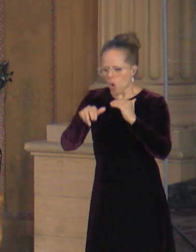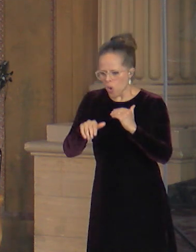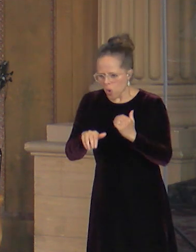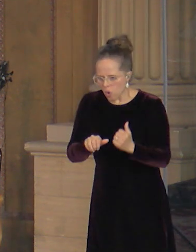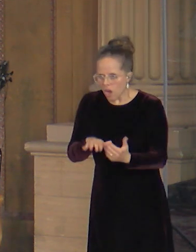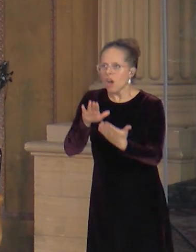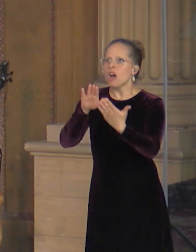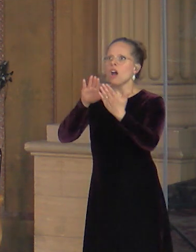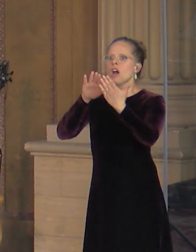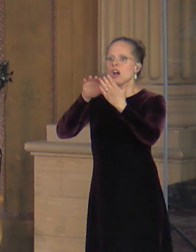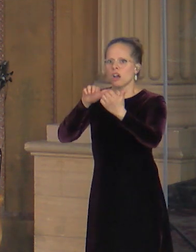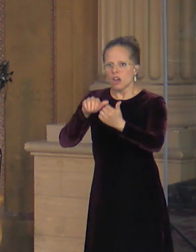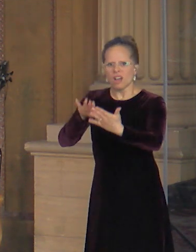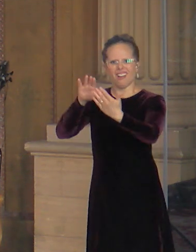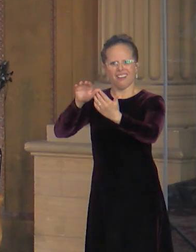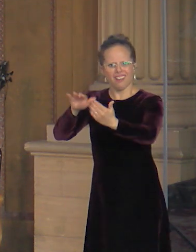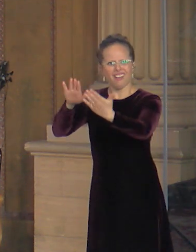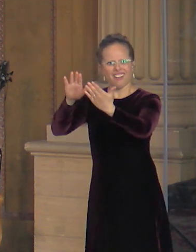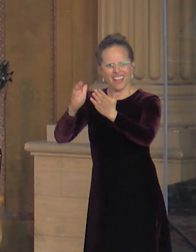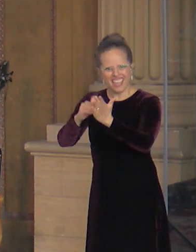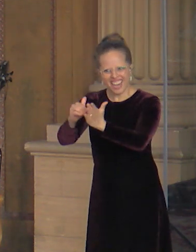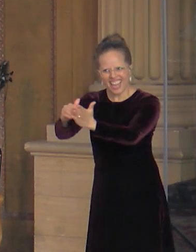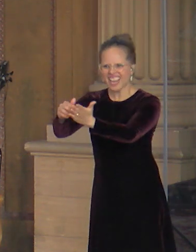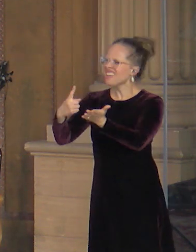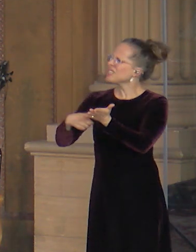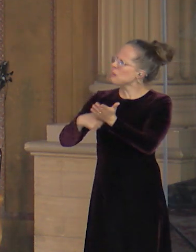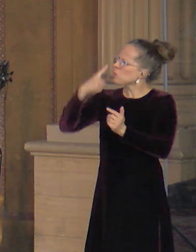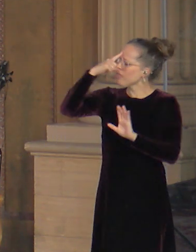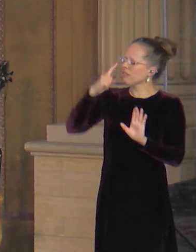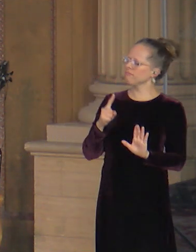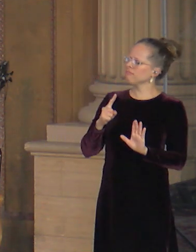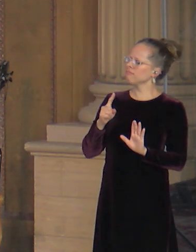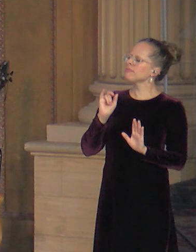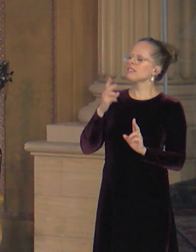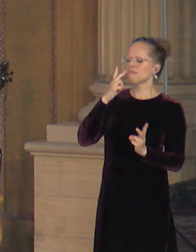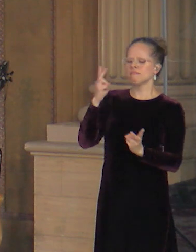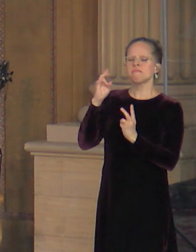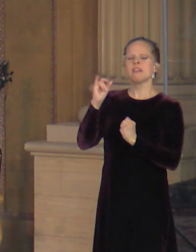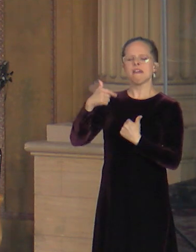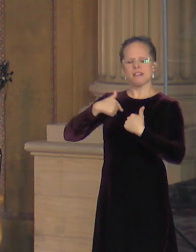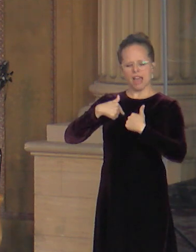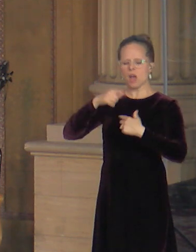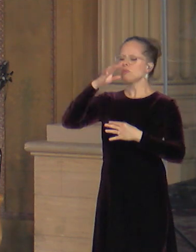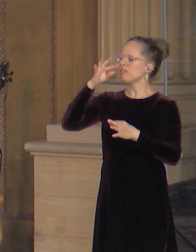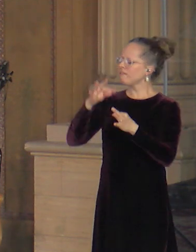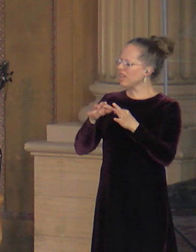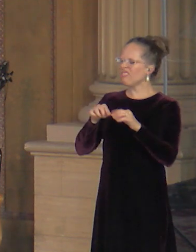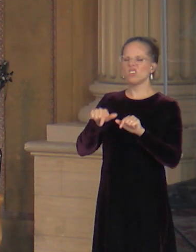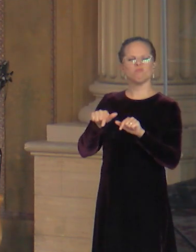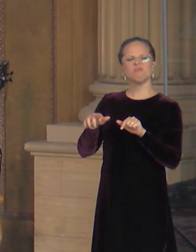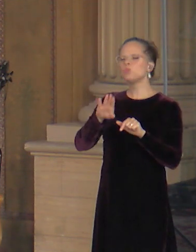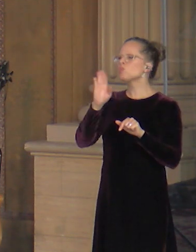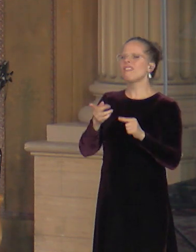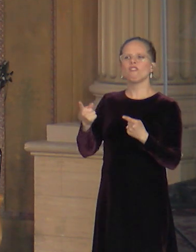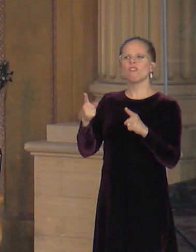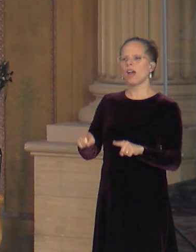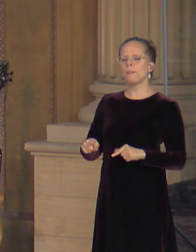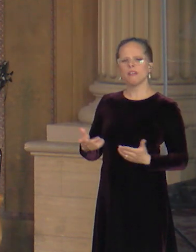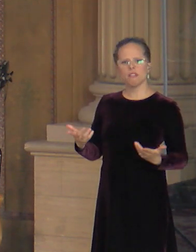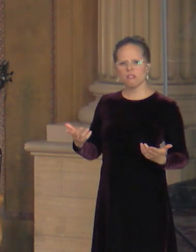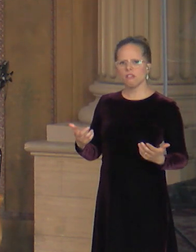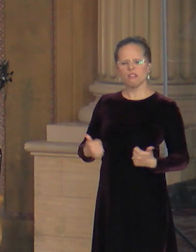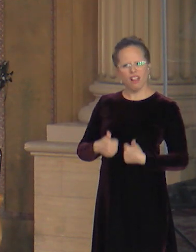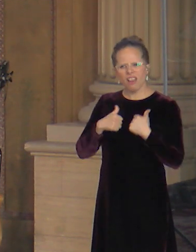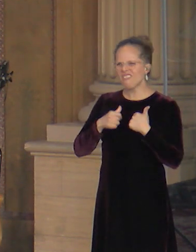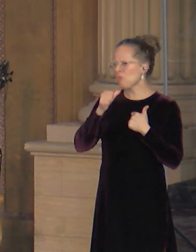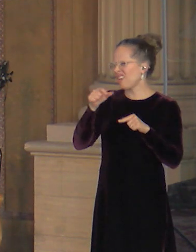coming and we can sometimes tell ourself man if I had been faithful it wouldn't have been this way life wouldn't